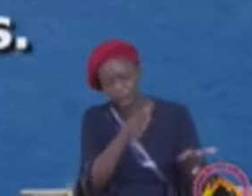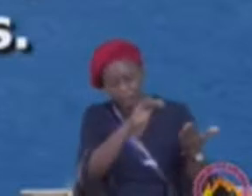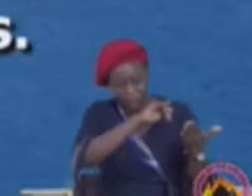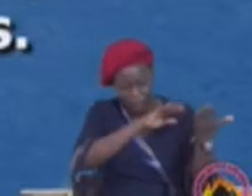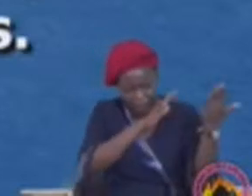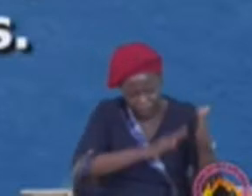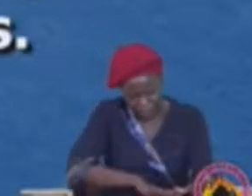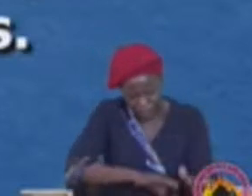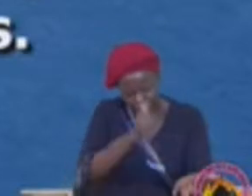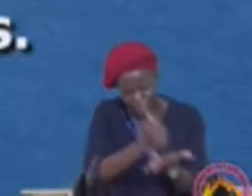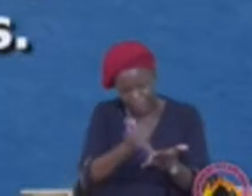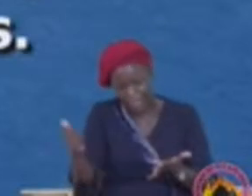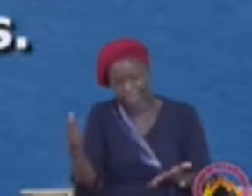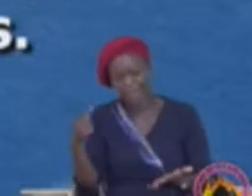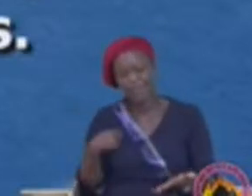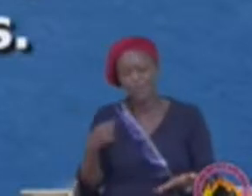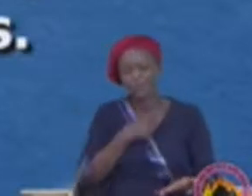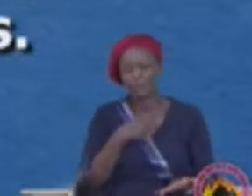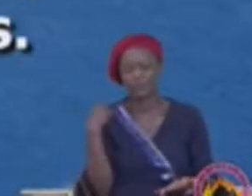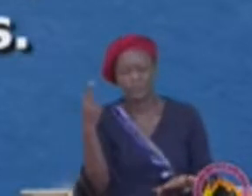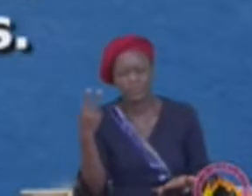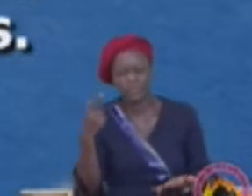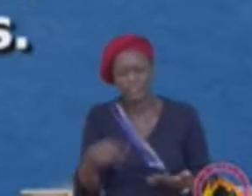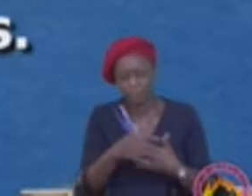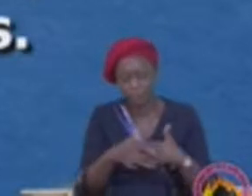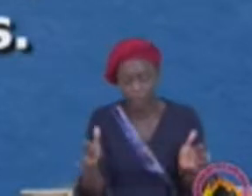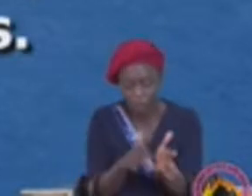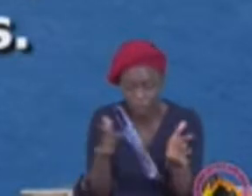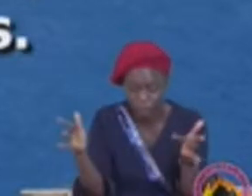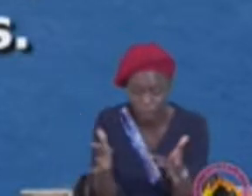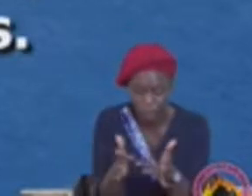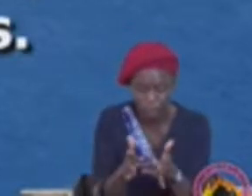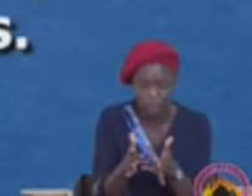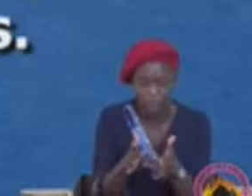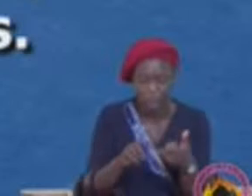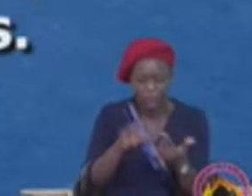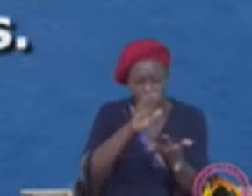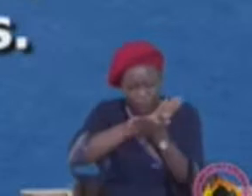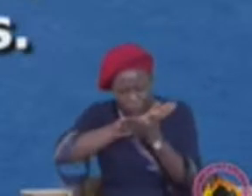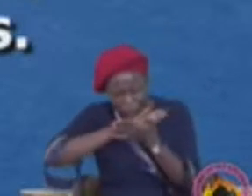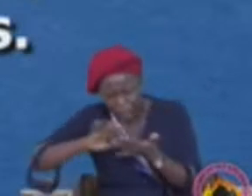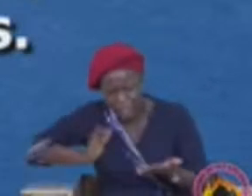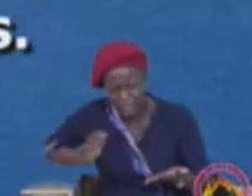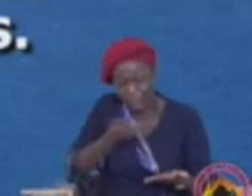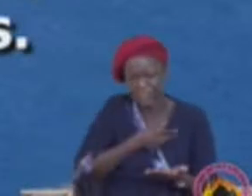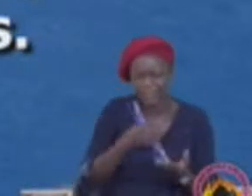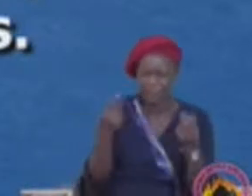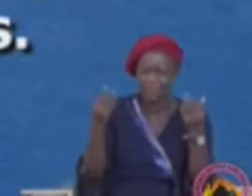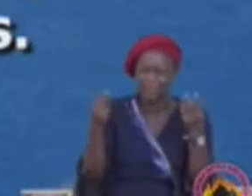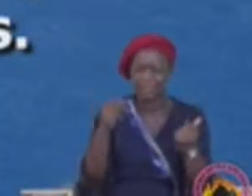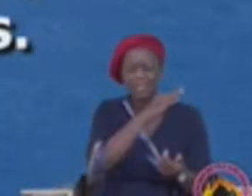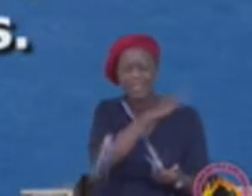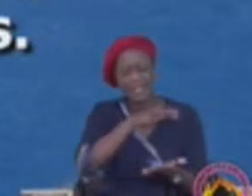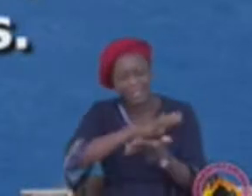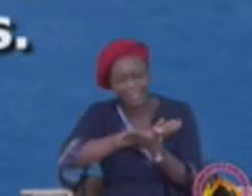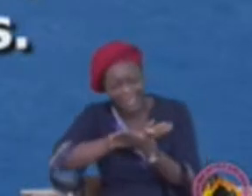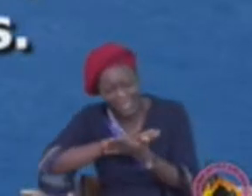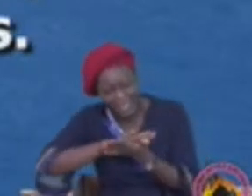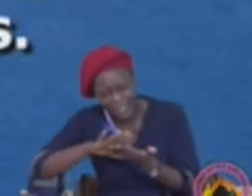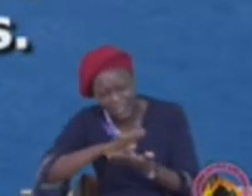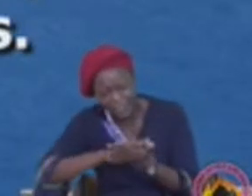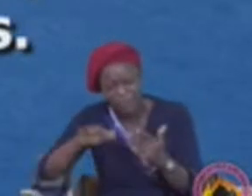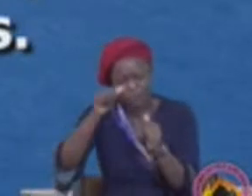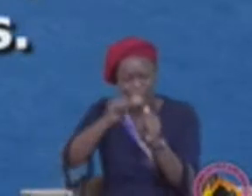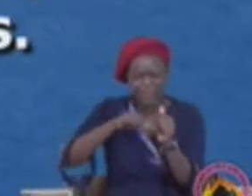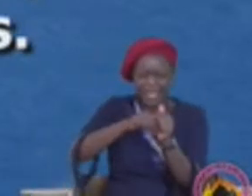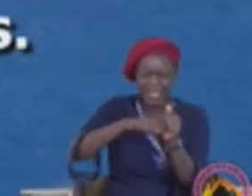the blood of Jesus to sanitize our land and cleansing from every common spot of sickness and disease. In the